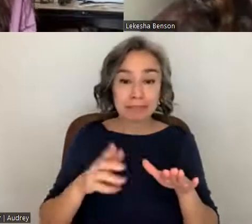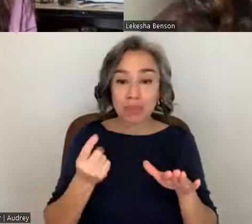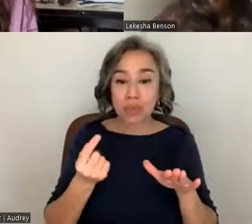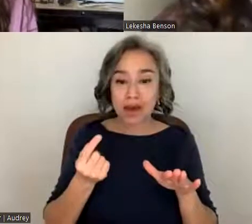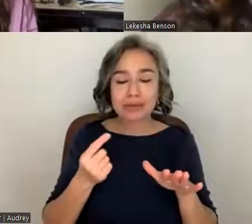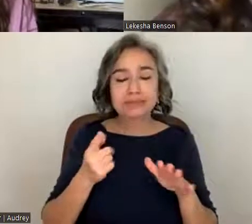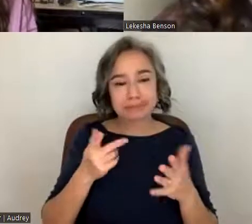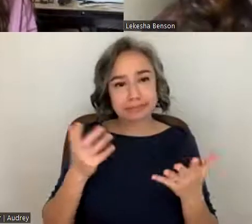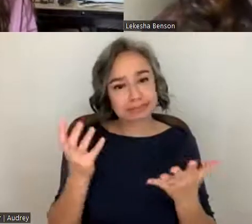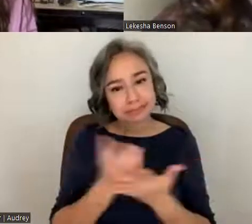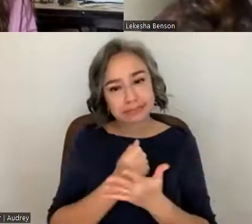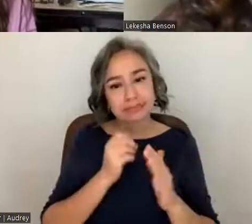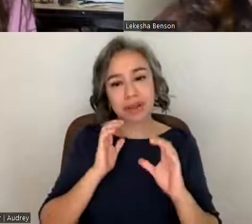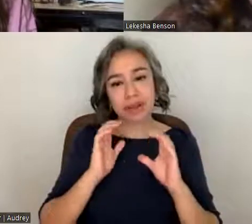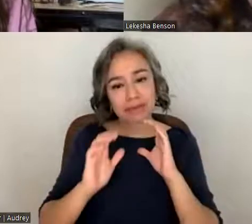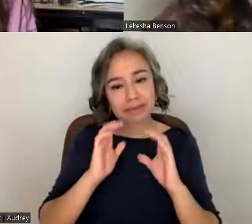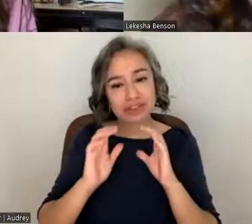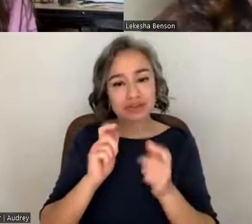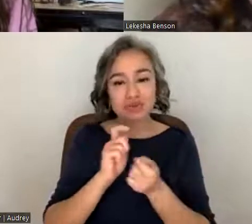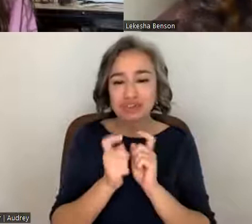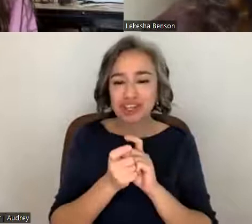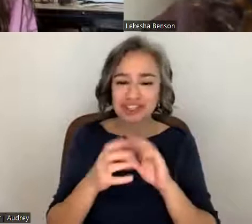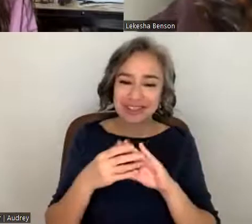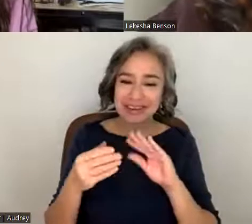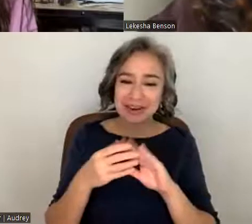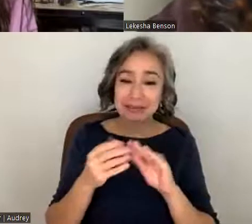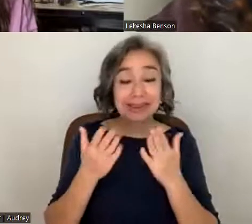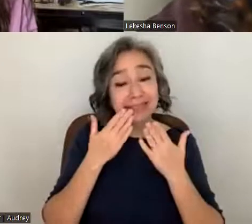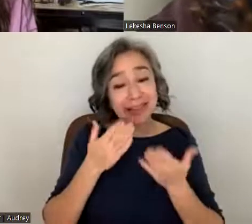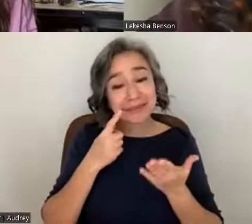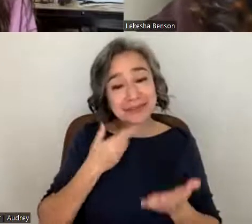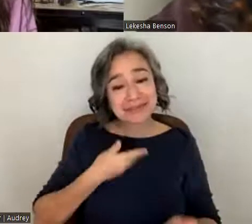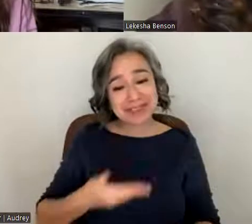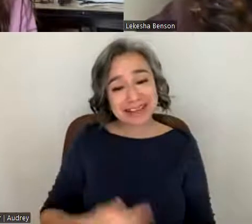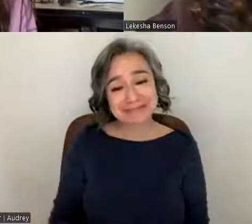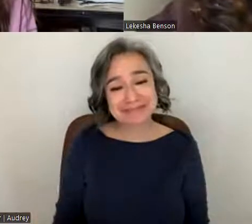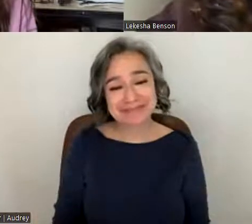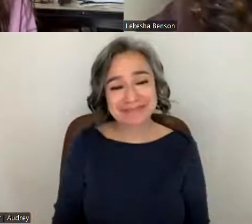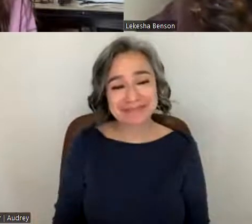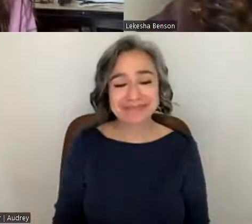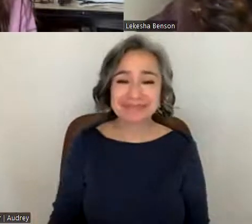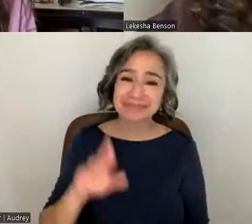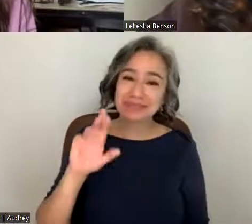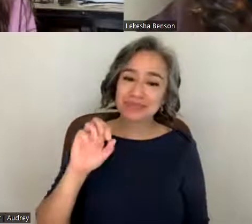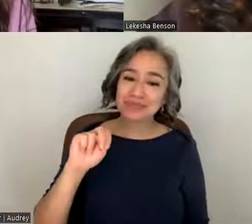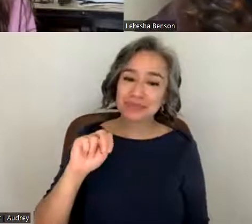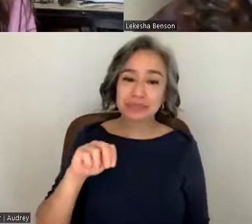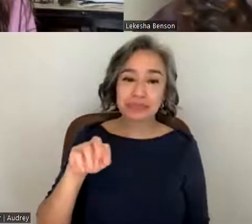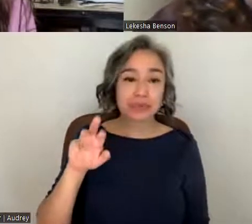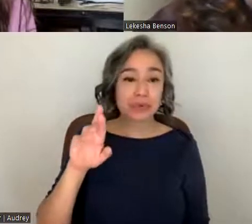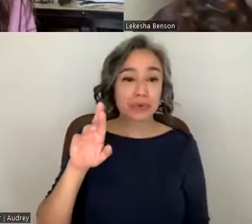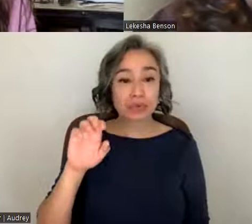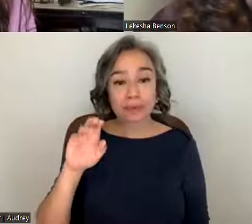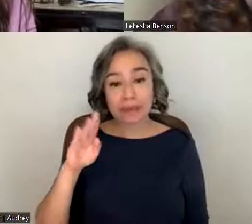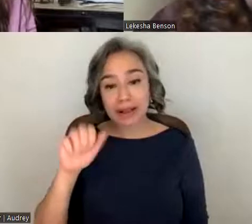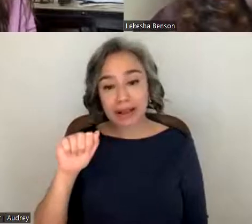forward and changing the narrative. So thank you guys for having me. Thank you, Lekesha. And Rebecca, Peter, Jen,